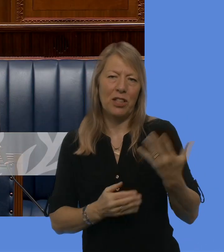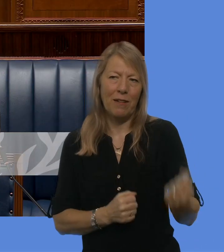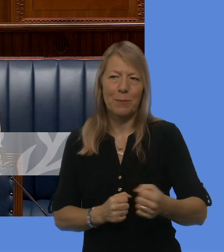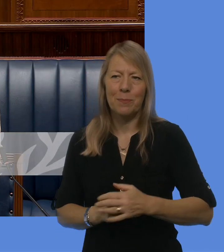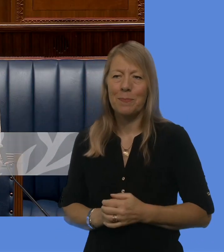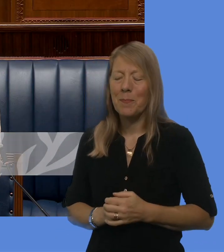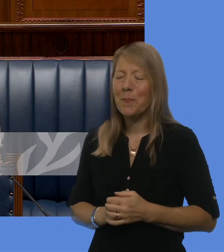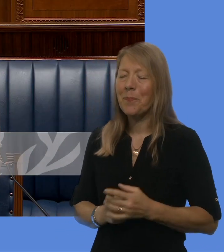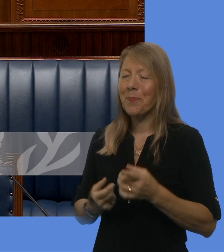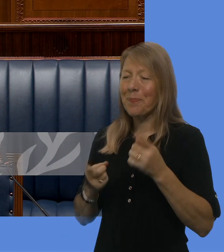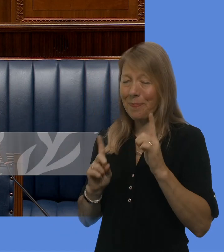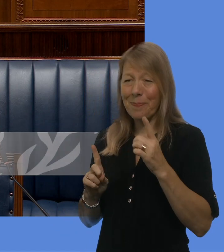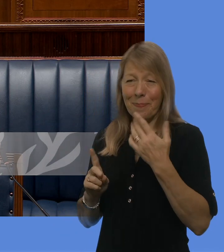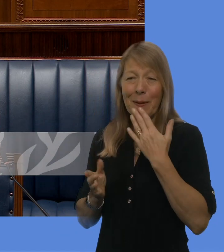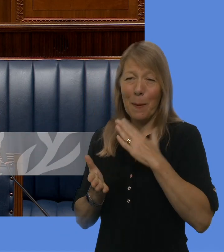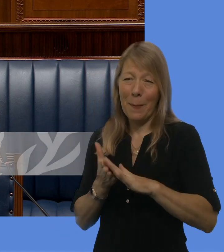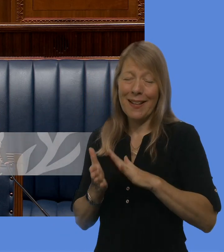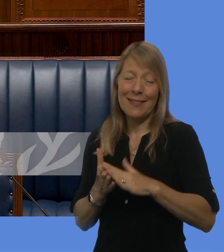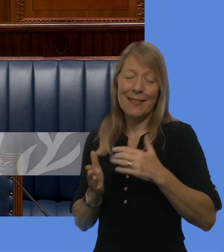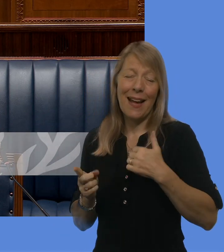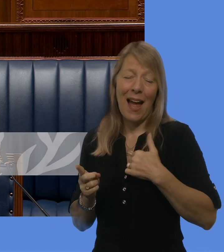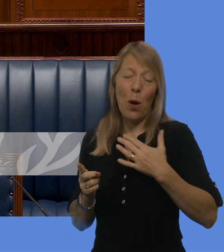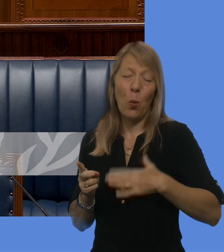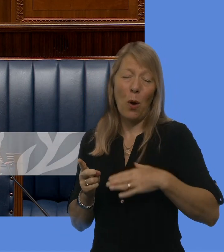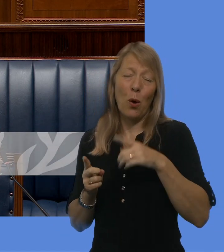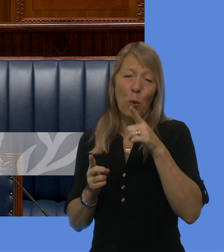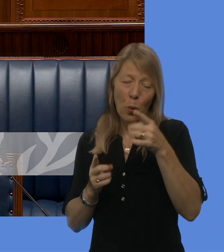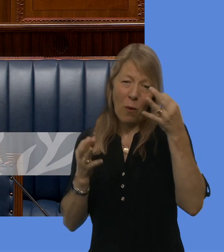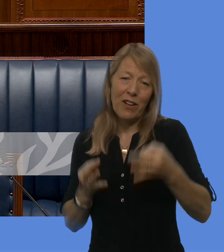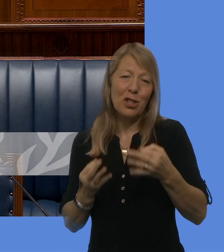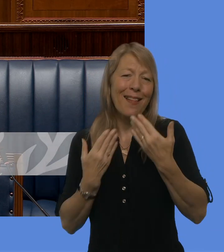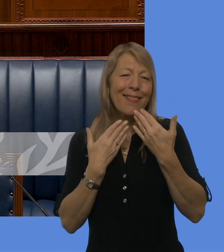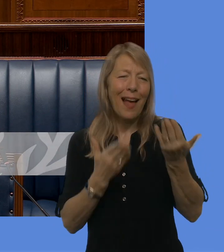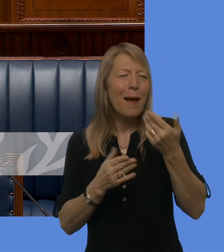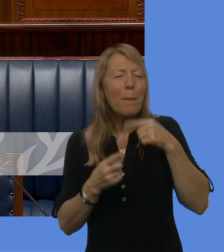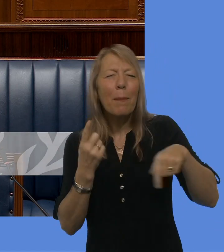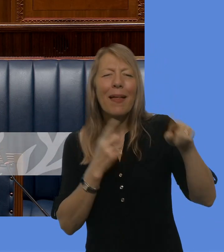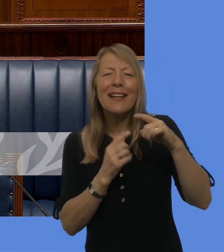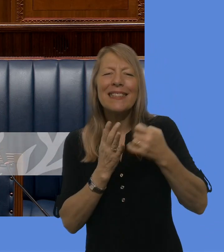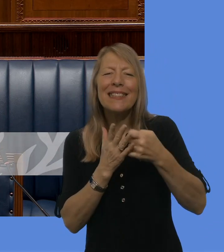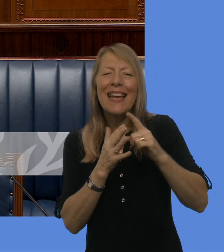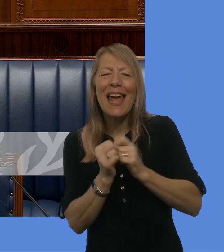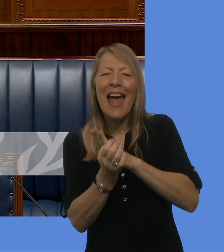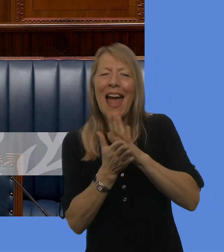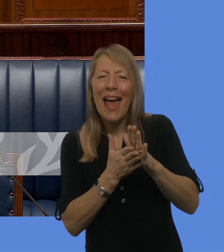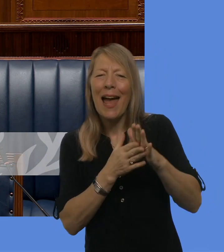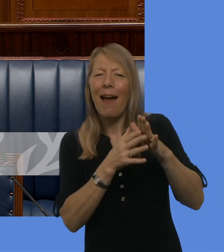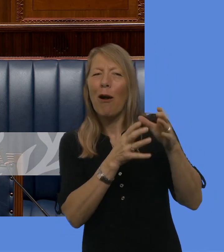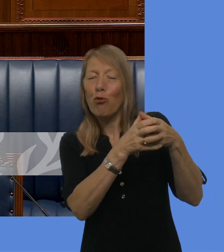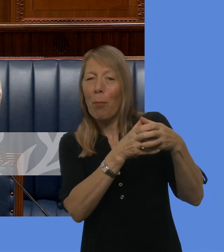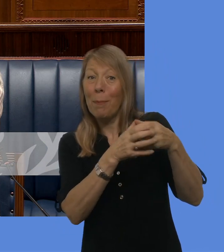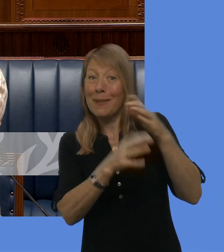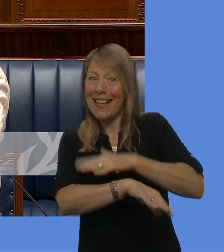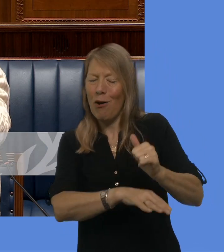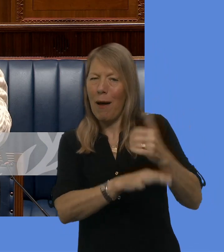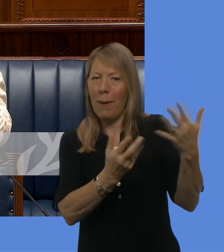Skeig Community Hub and the ladies and gentlemen from Skeig and Derry who have come along here today to find out more about the work of ourselves in the Assembly. I would just like